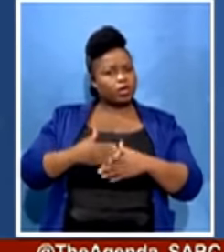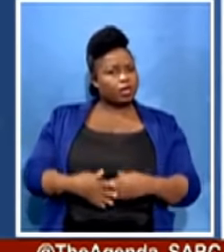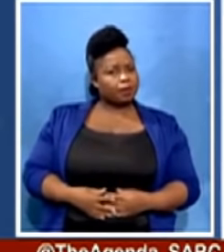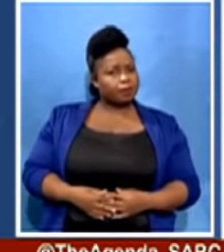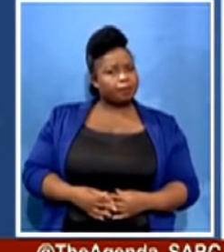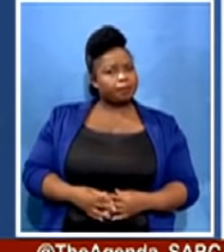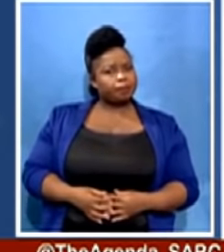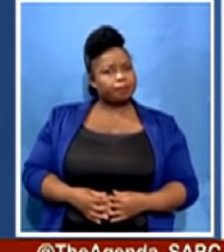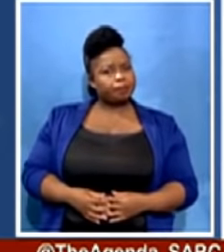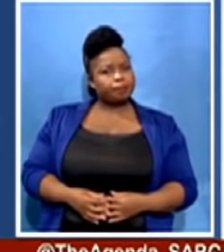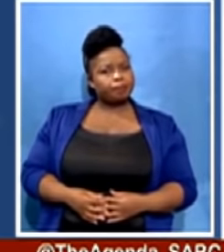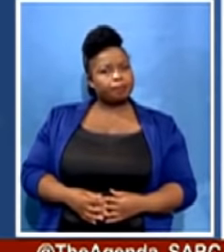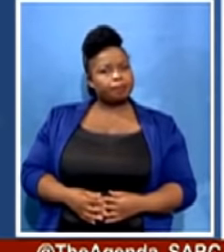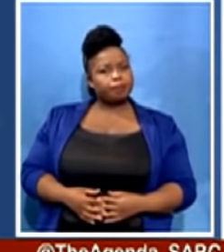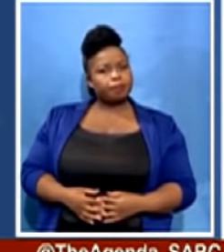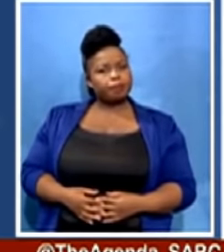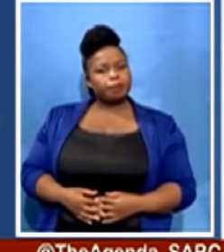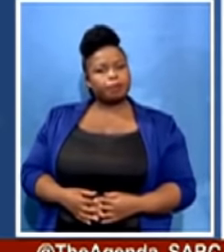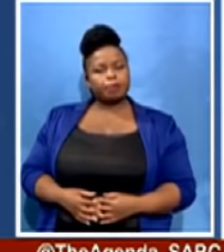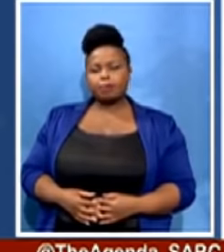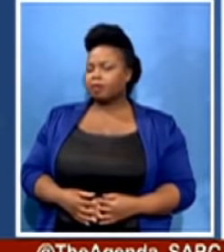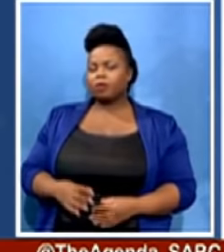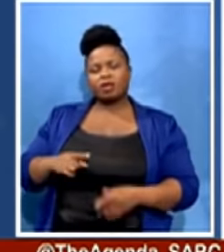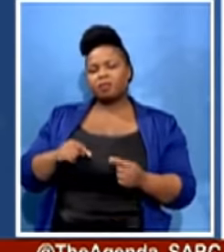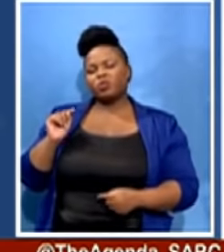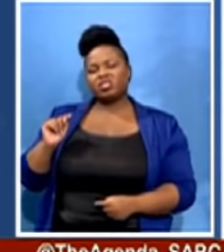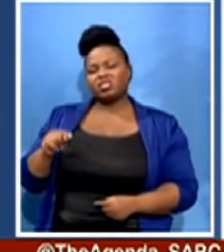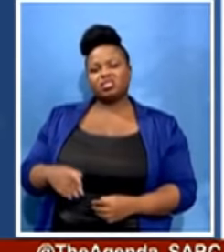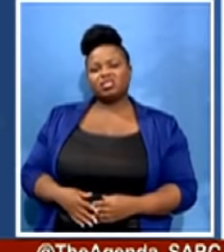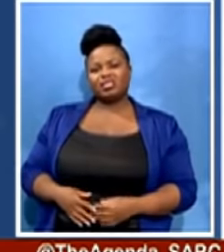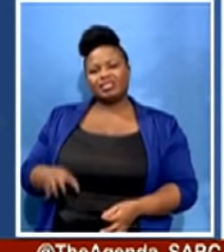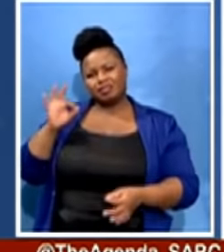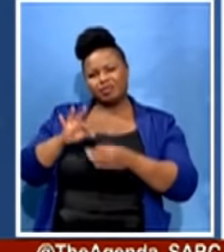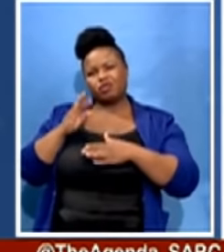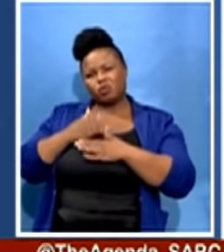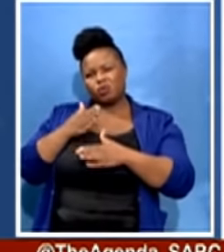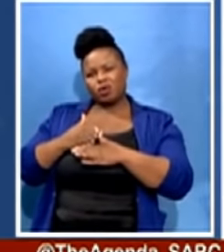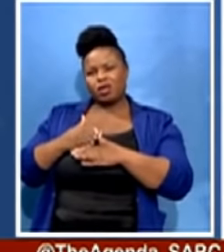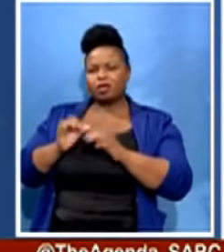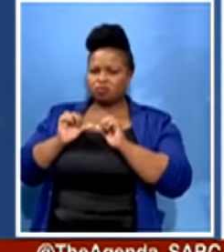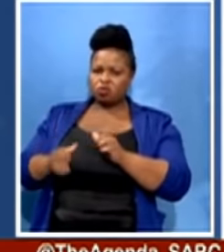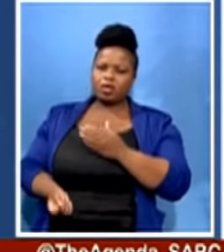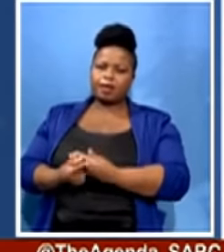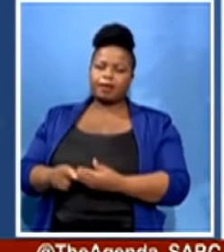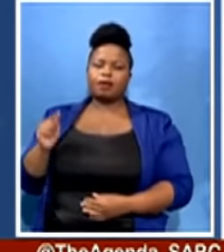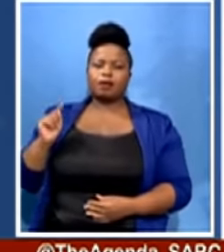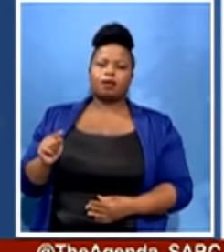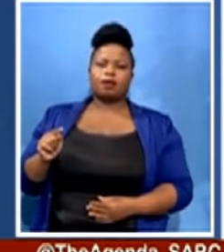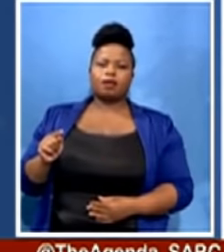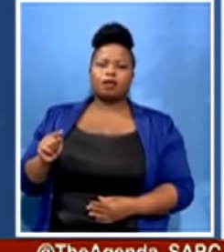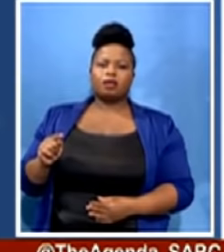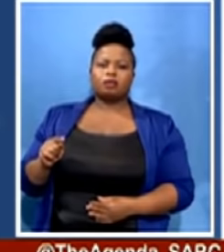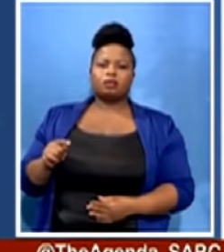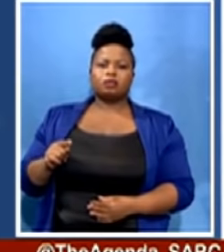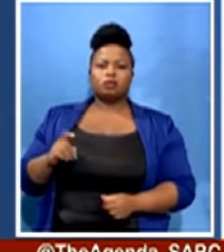Not with regards to that. That particular work happens at the hearings. And